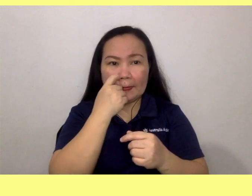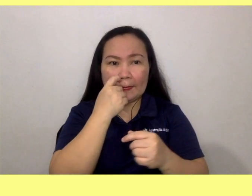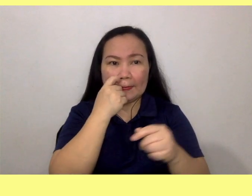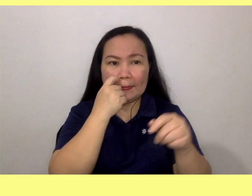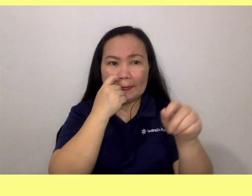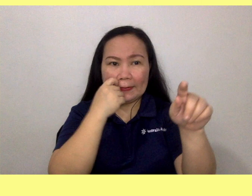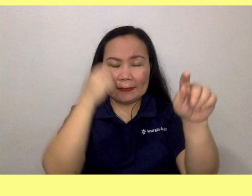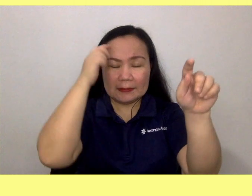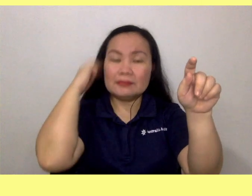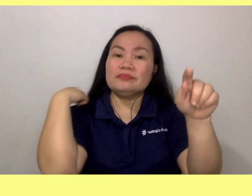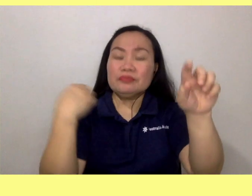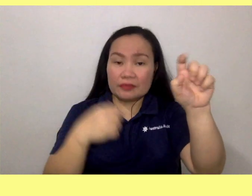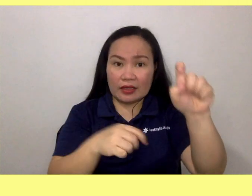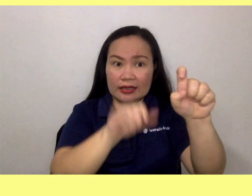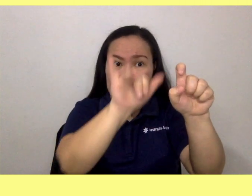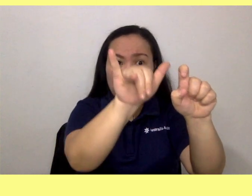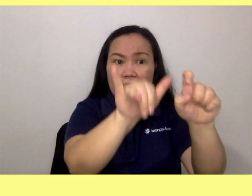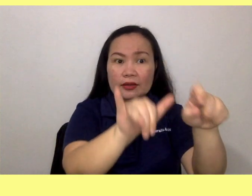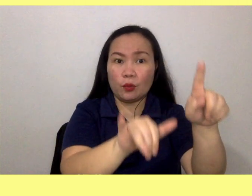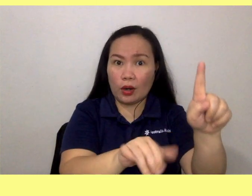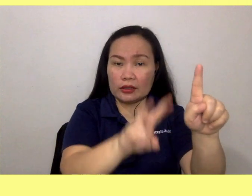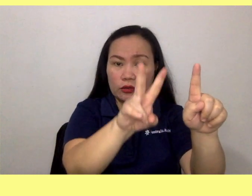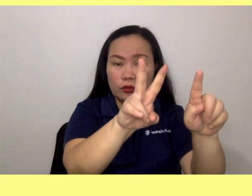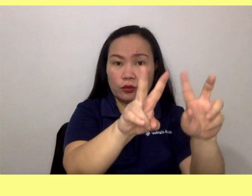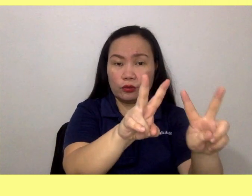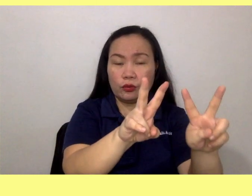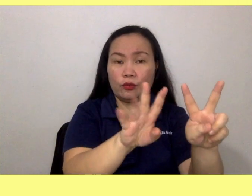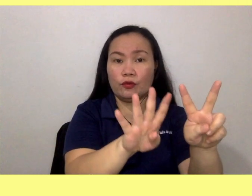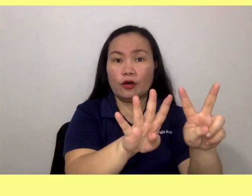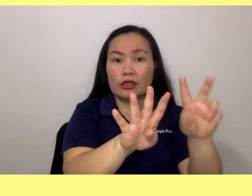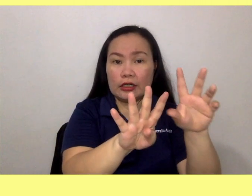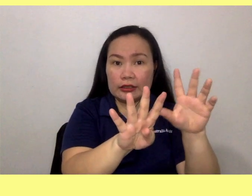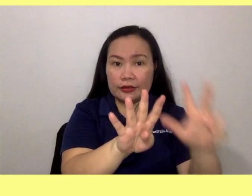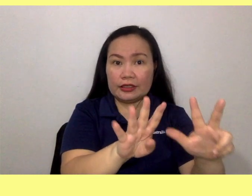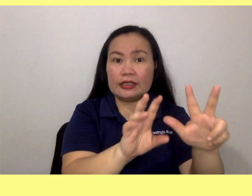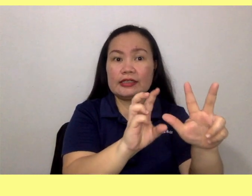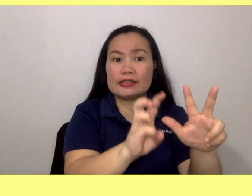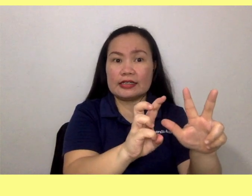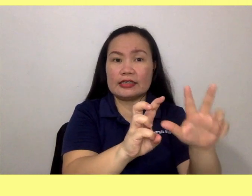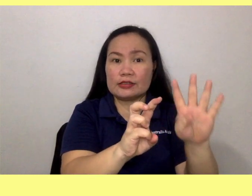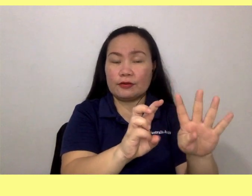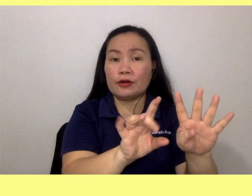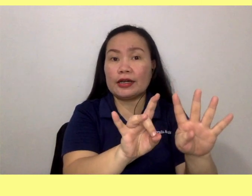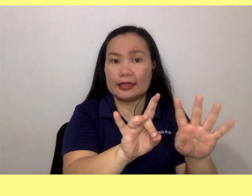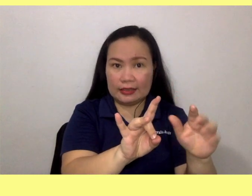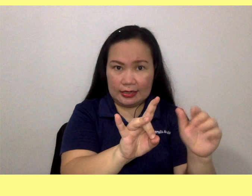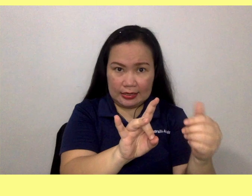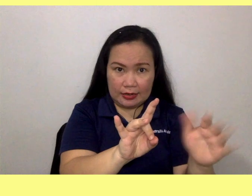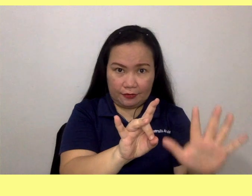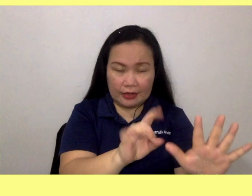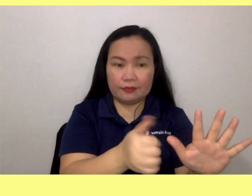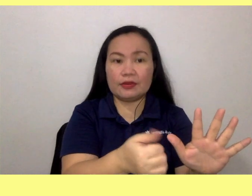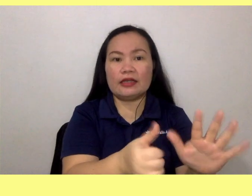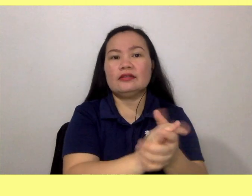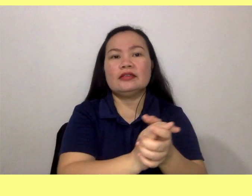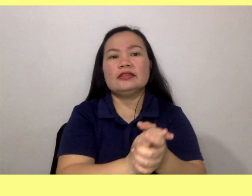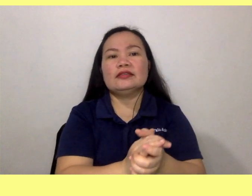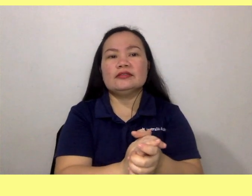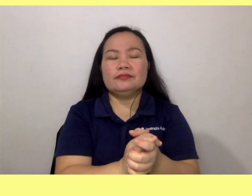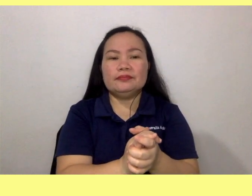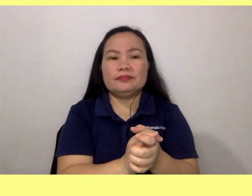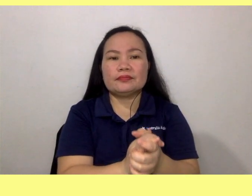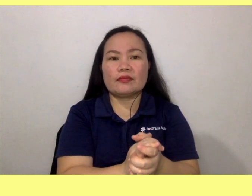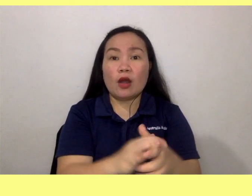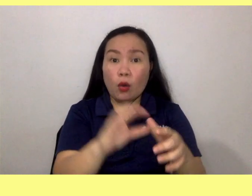4, and 5. At ang ating y ay 2, 4, 6, 8, and 10. Ibig sabihin, when x is 1, ang y natin ay